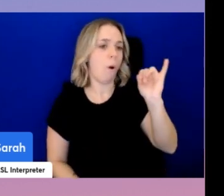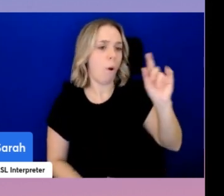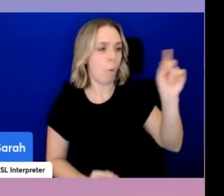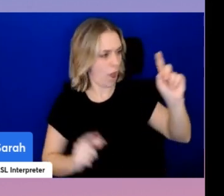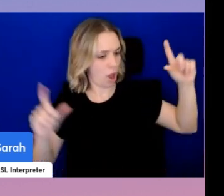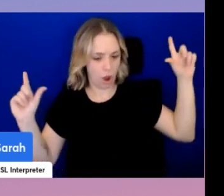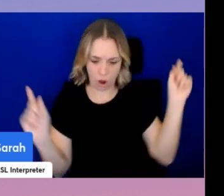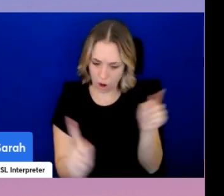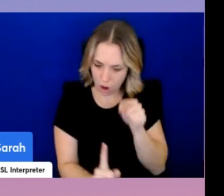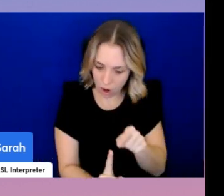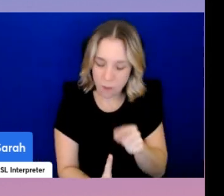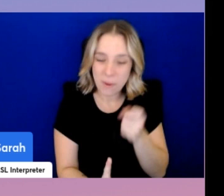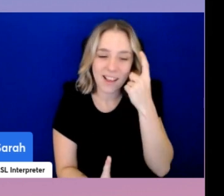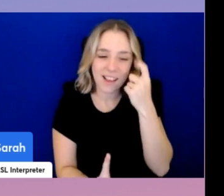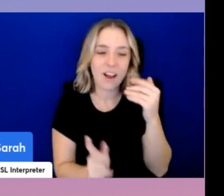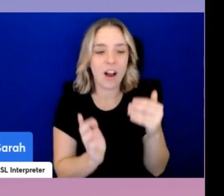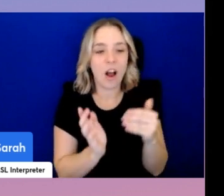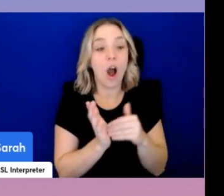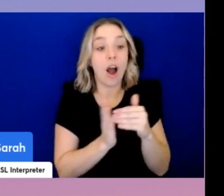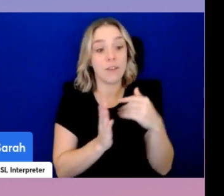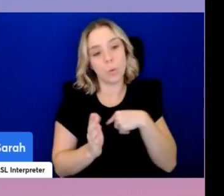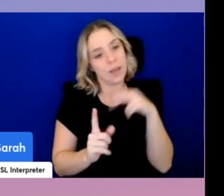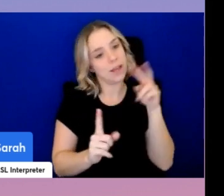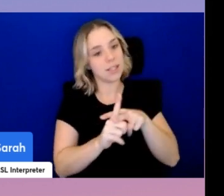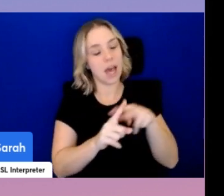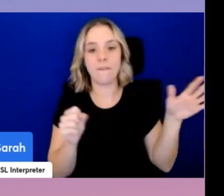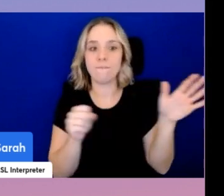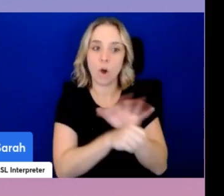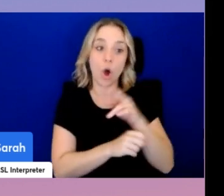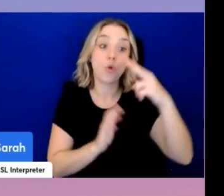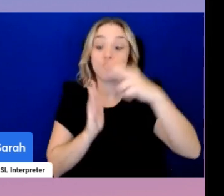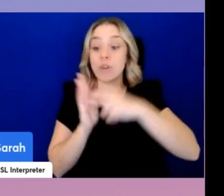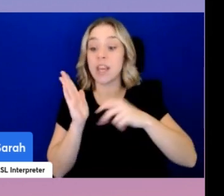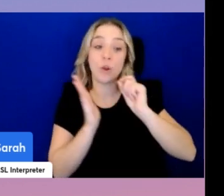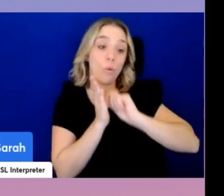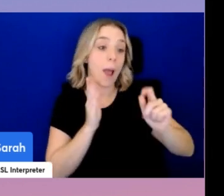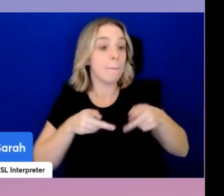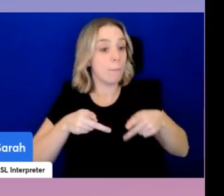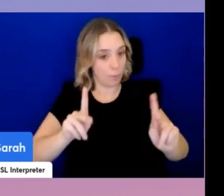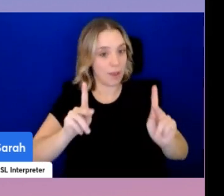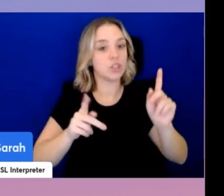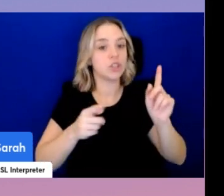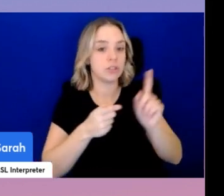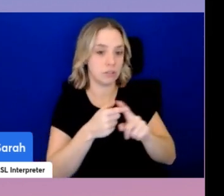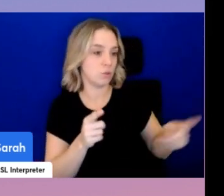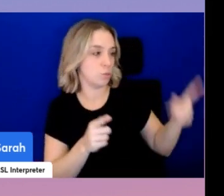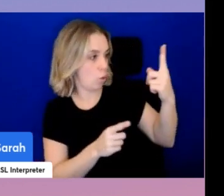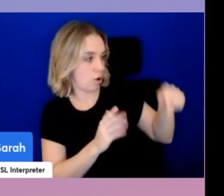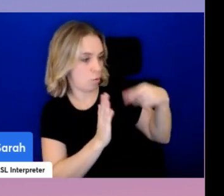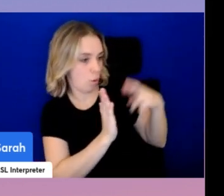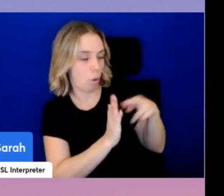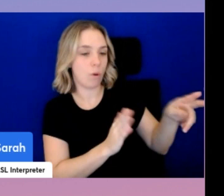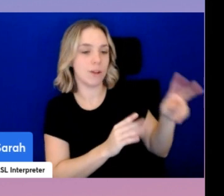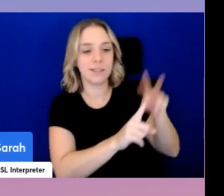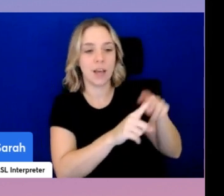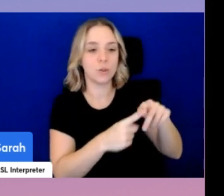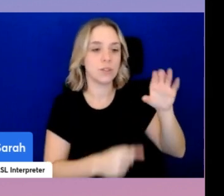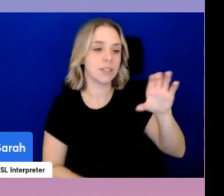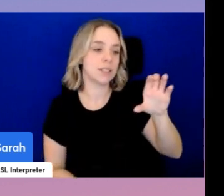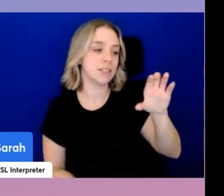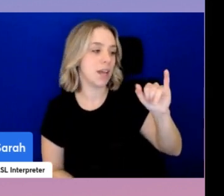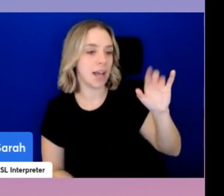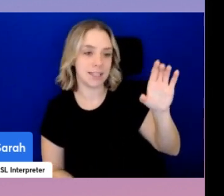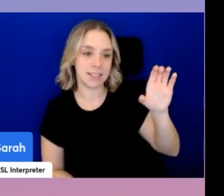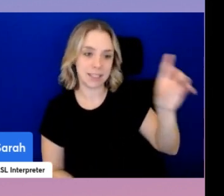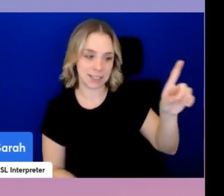However, we often assign full read-write permissions to an automation role and assign that role to the CI/CD tool, which now has